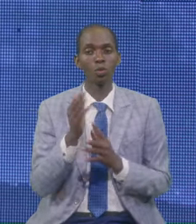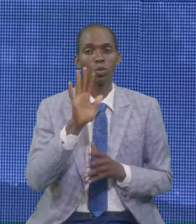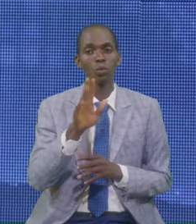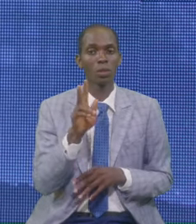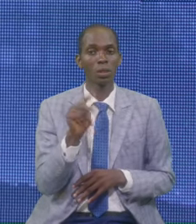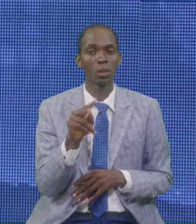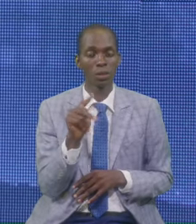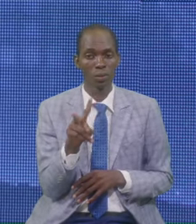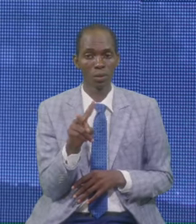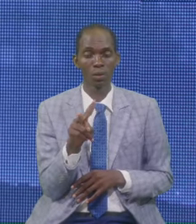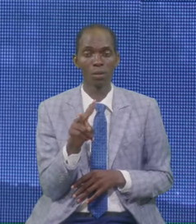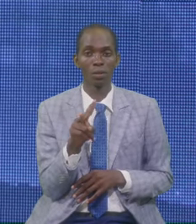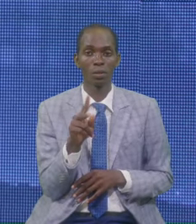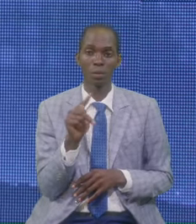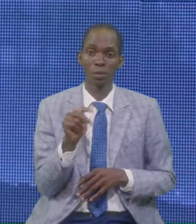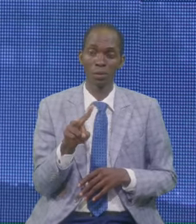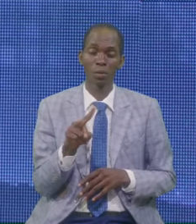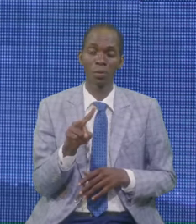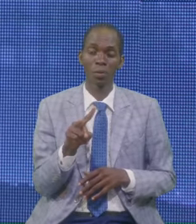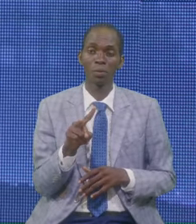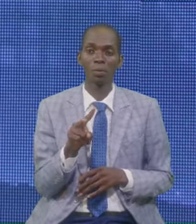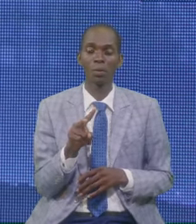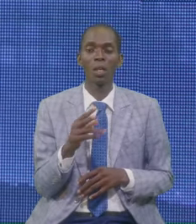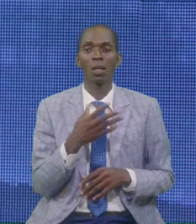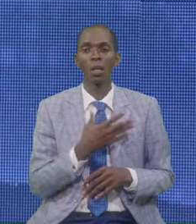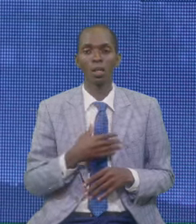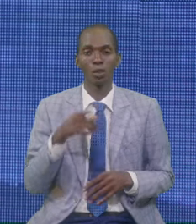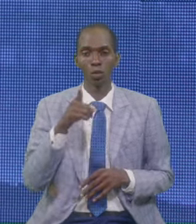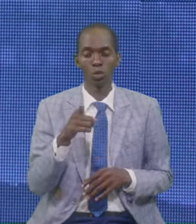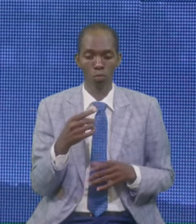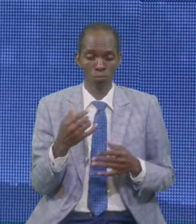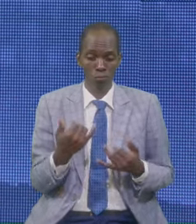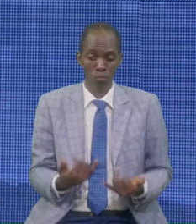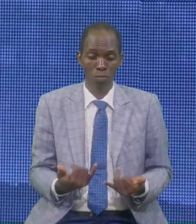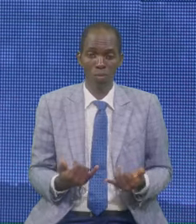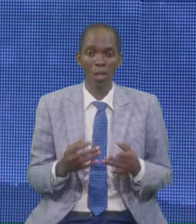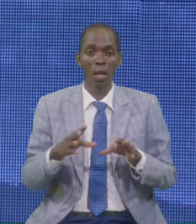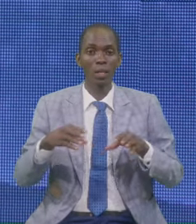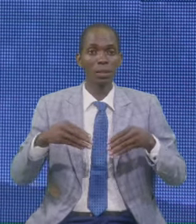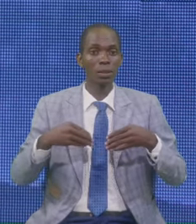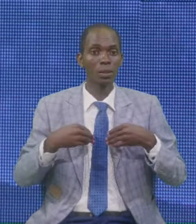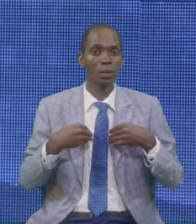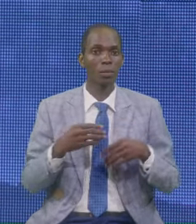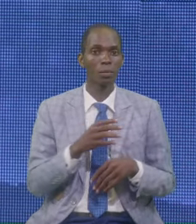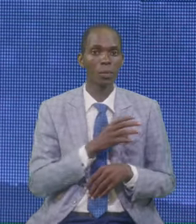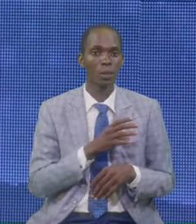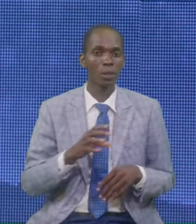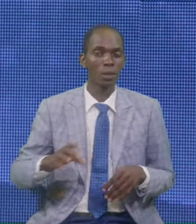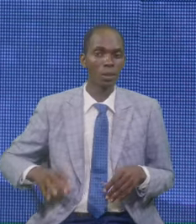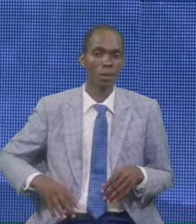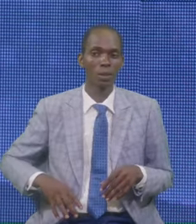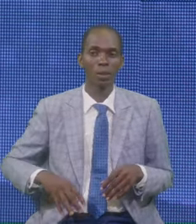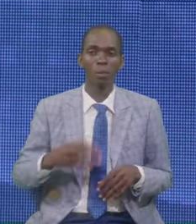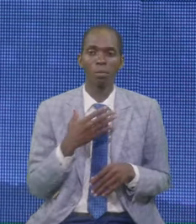television and you just gave your life to Christ, please send your name,